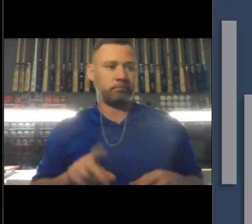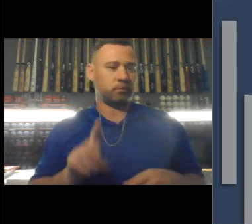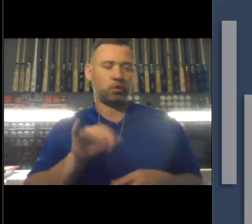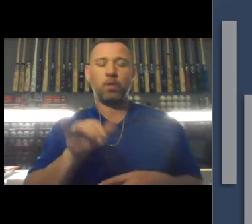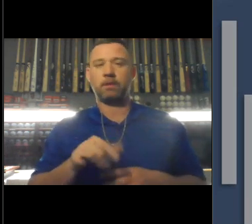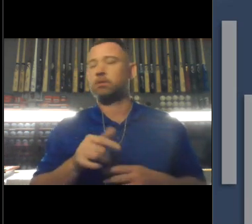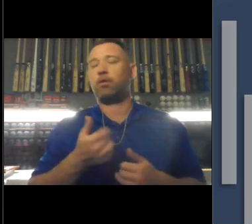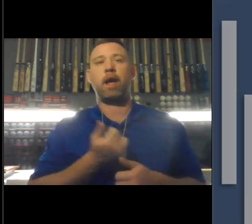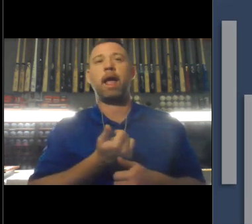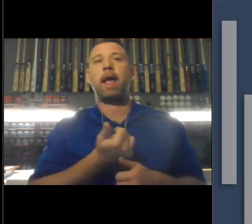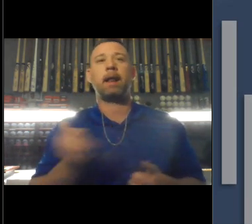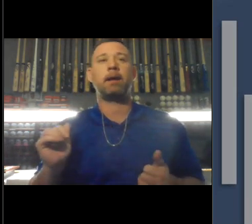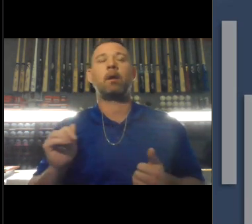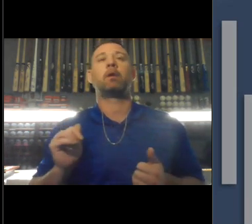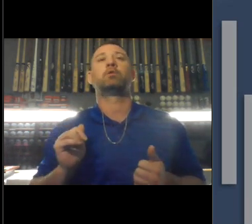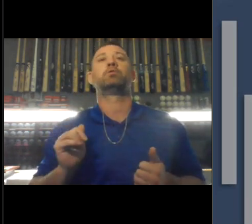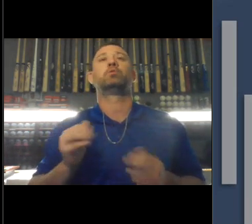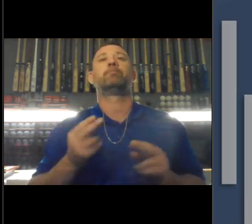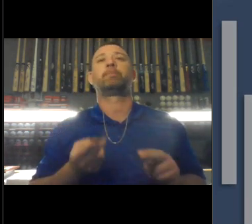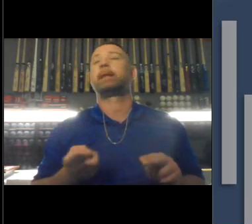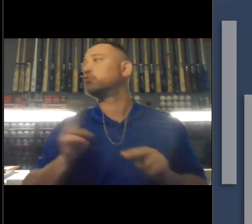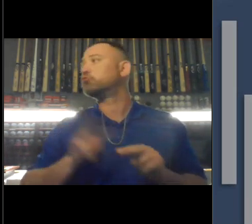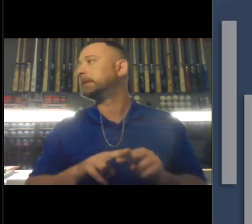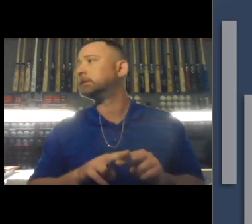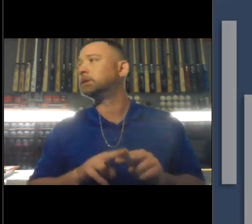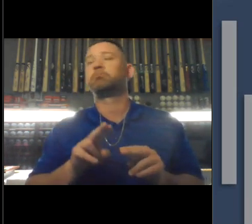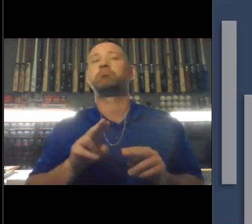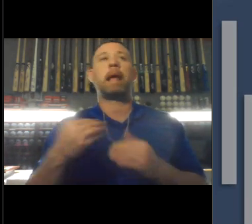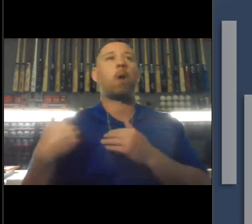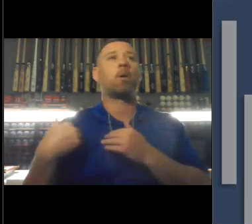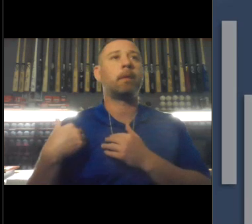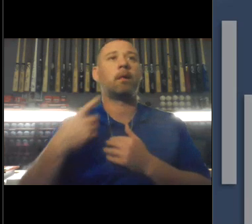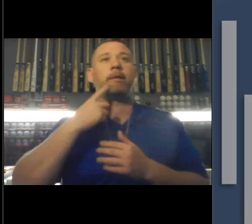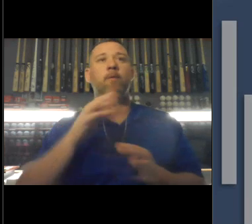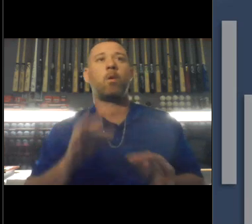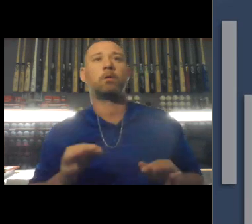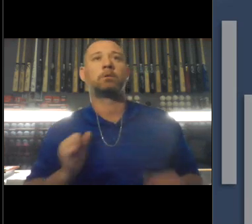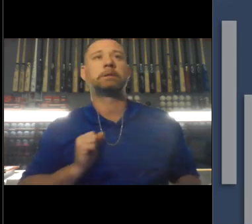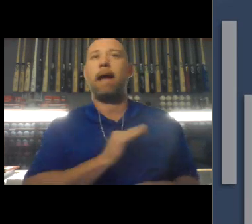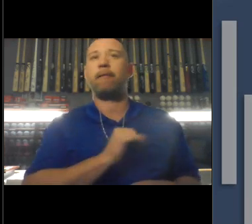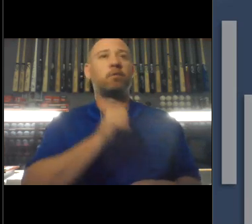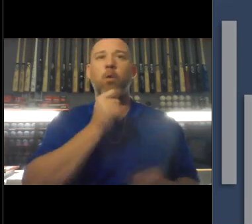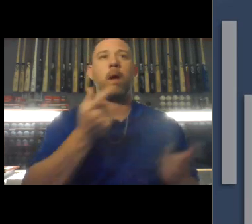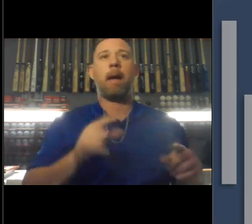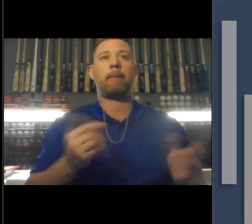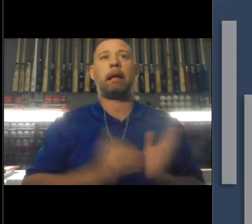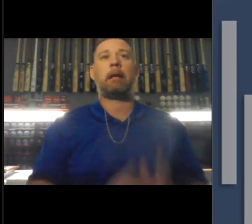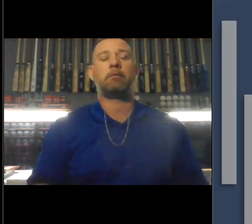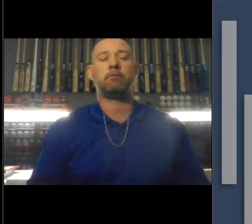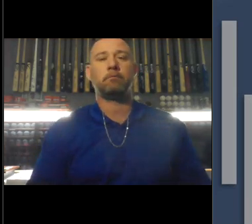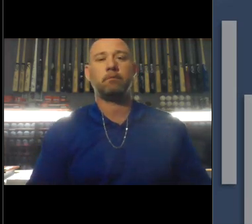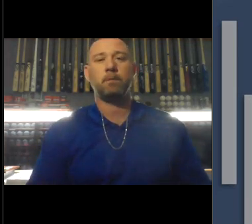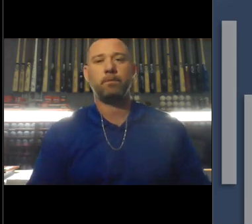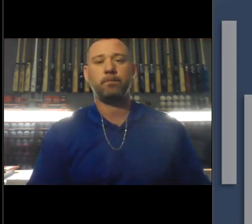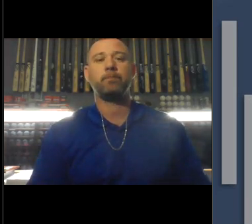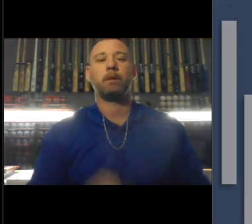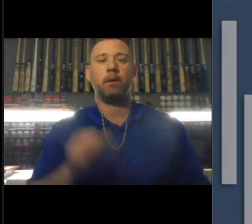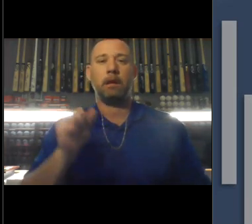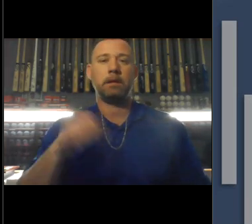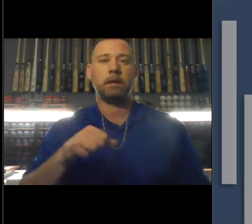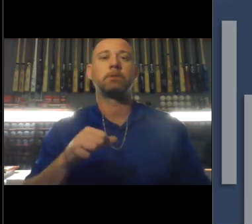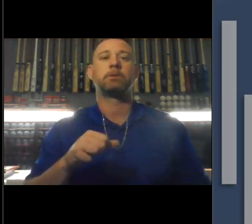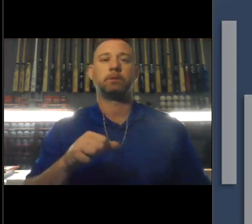there any way to kind of increase the accountability for staff so that it doesn't happen again? Yes, Commissioner